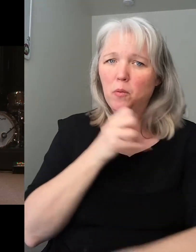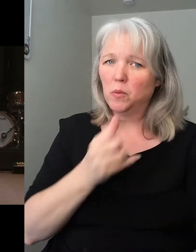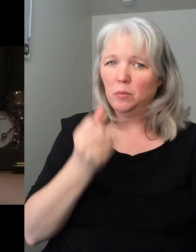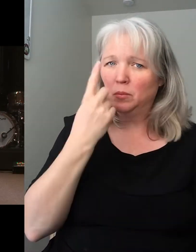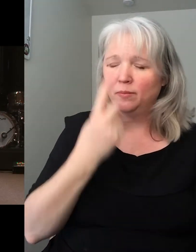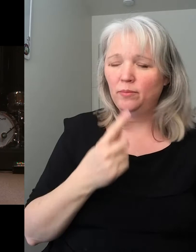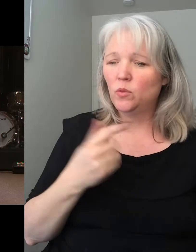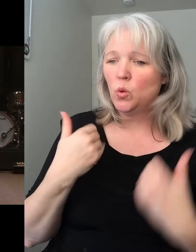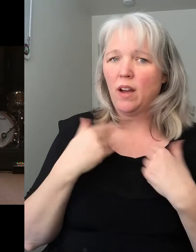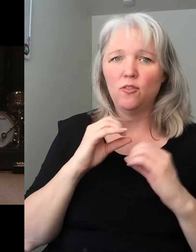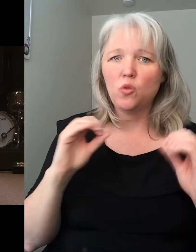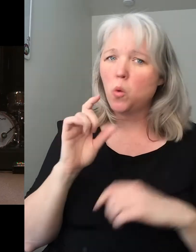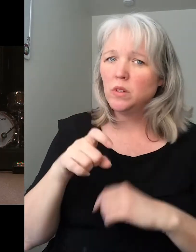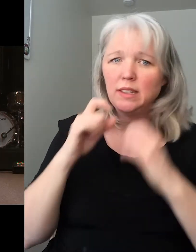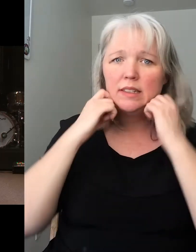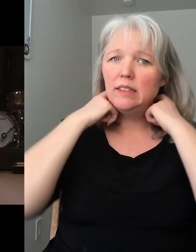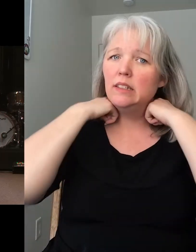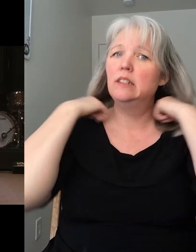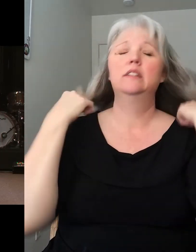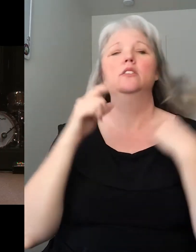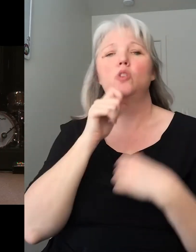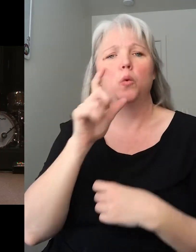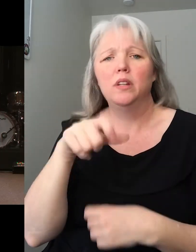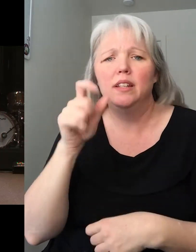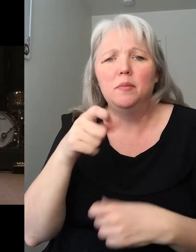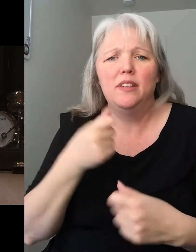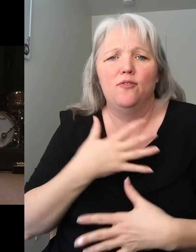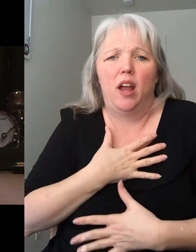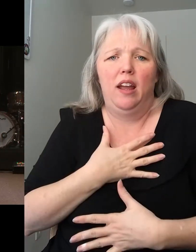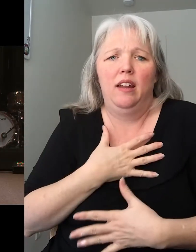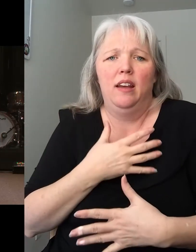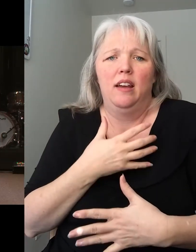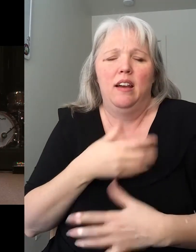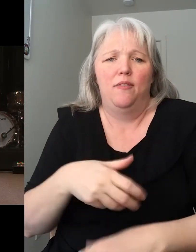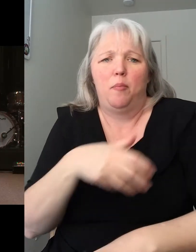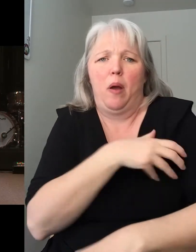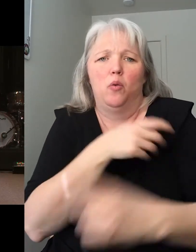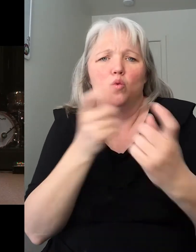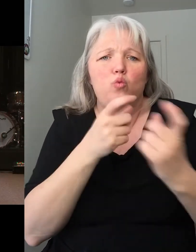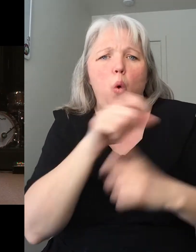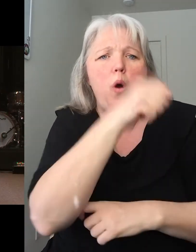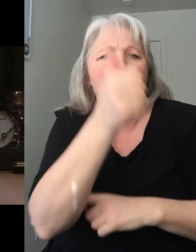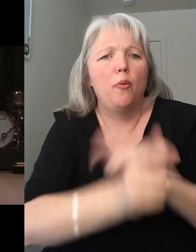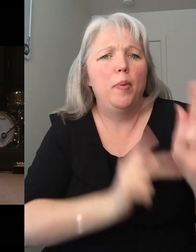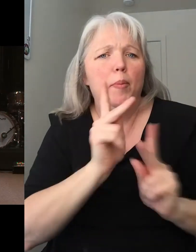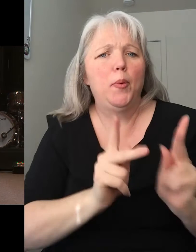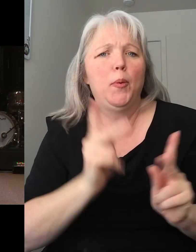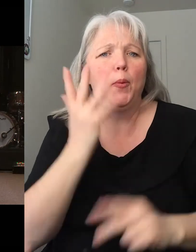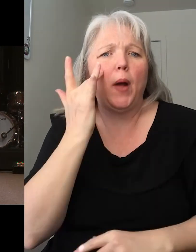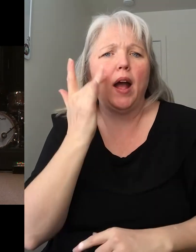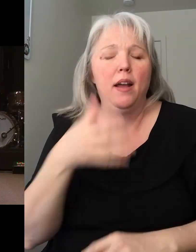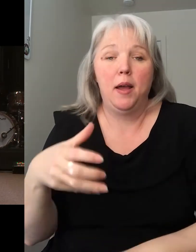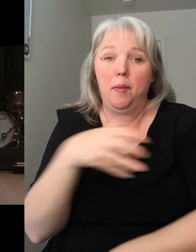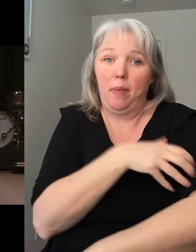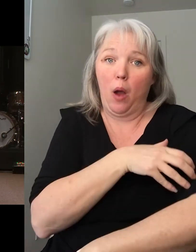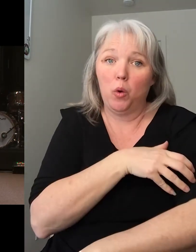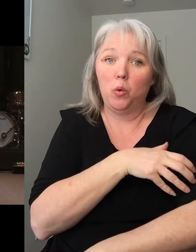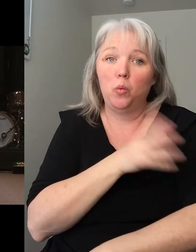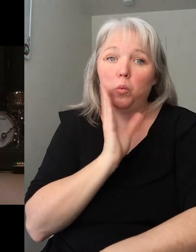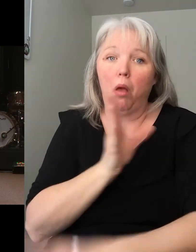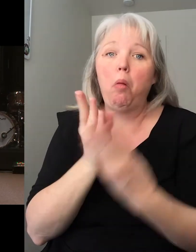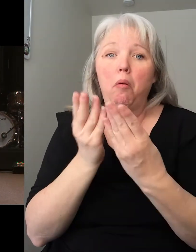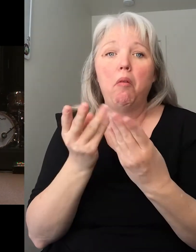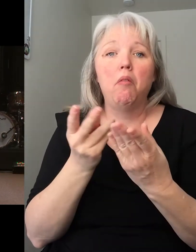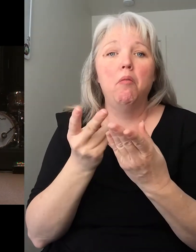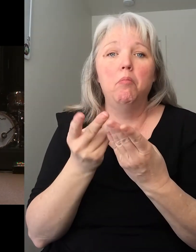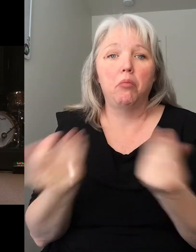that you don't understand. You have no need to be afraid of the powers that are in control of many, because all of these powers